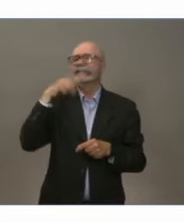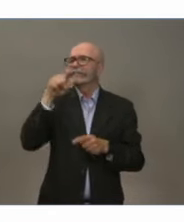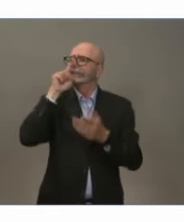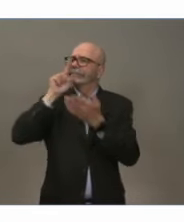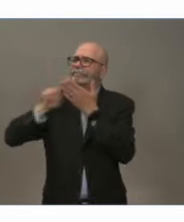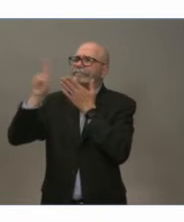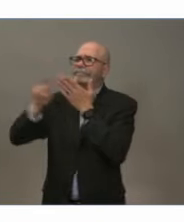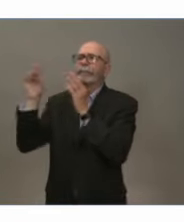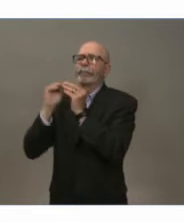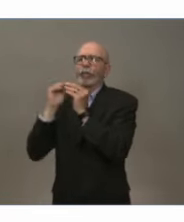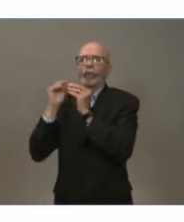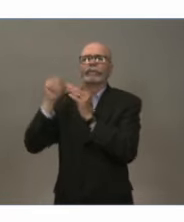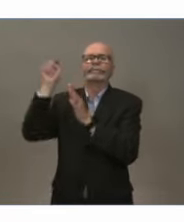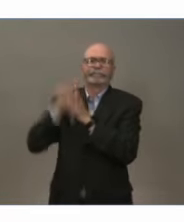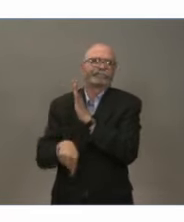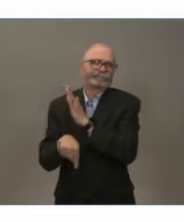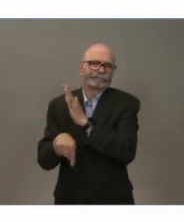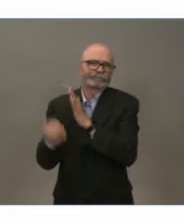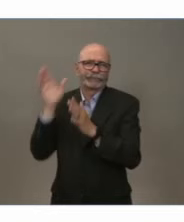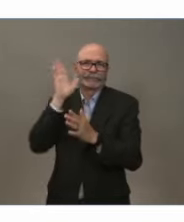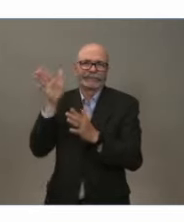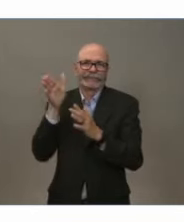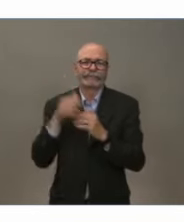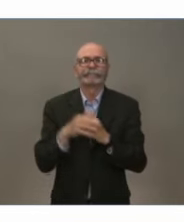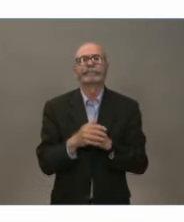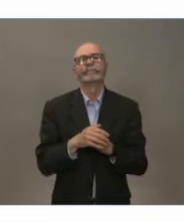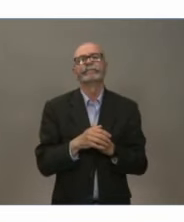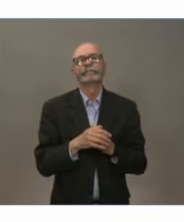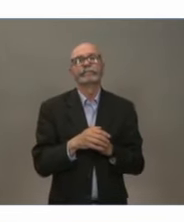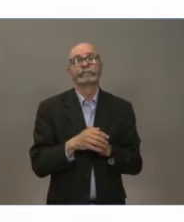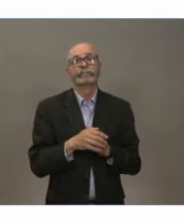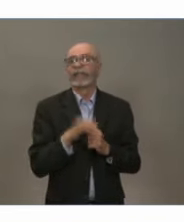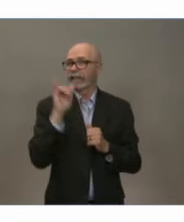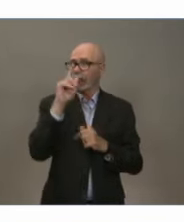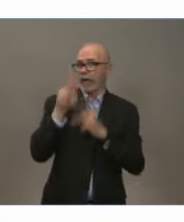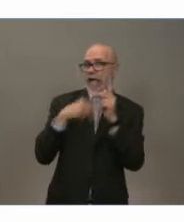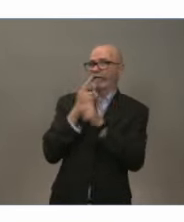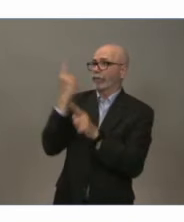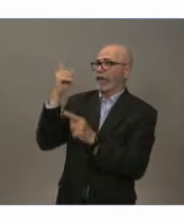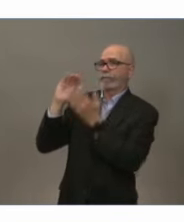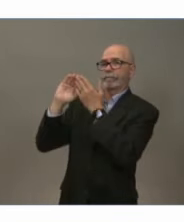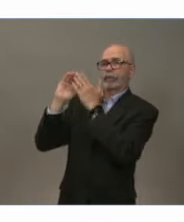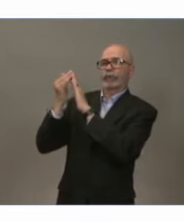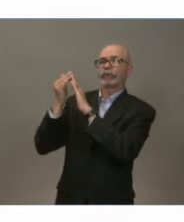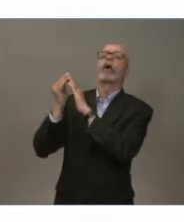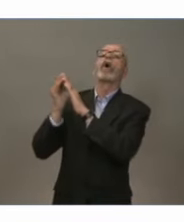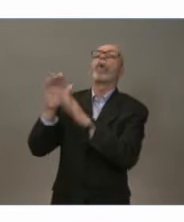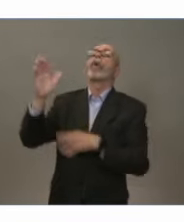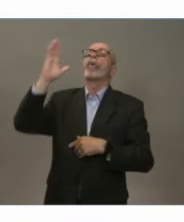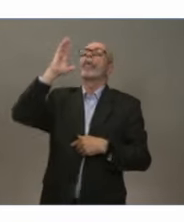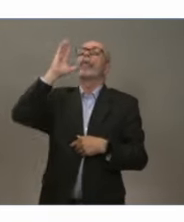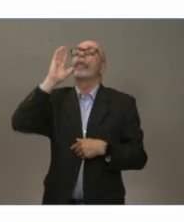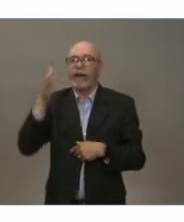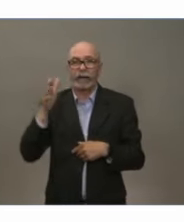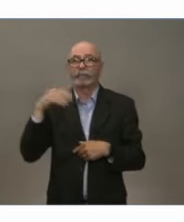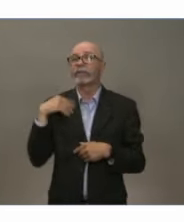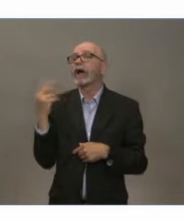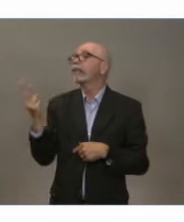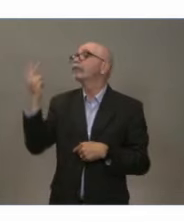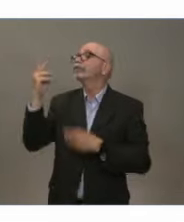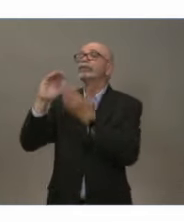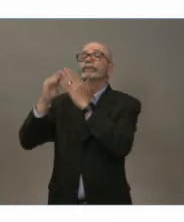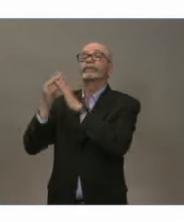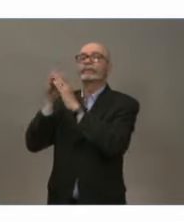We're continuing to test in one of those communities, and we're opening up new assessment centers in 2 other communities in the East Dartmouth